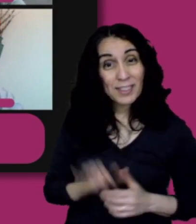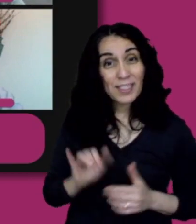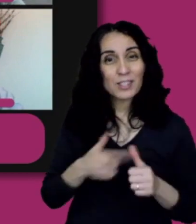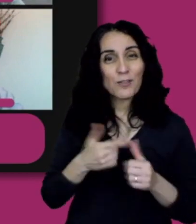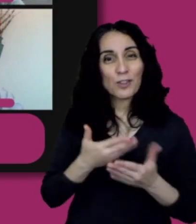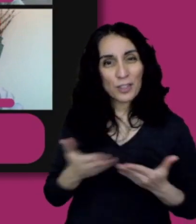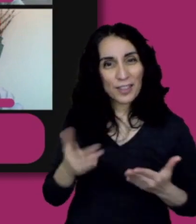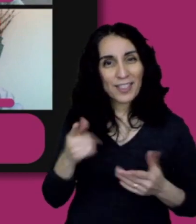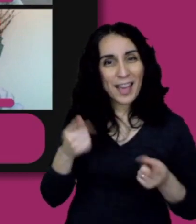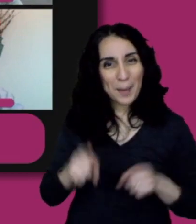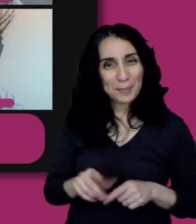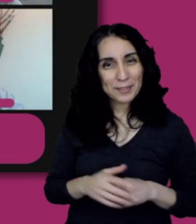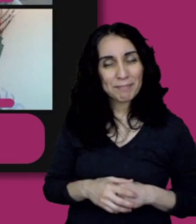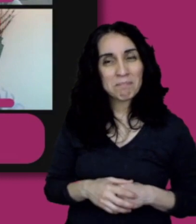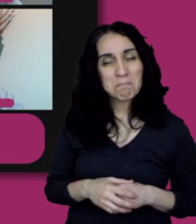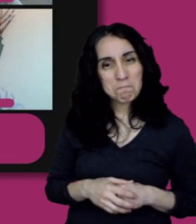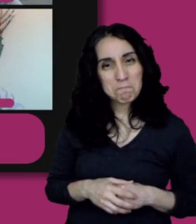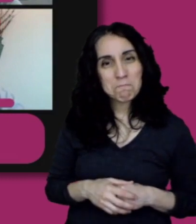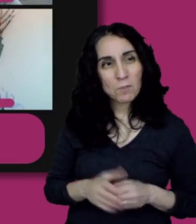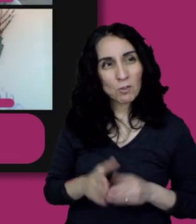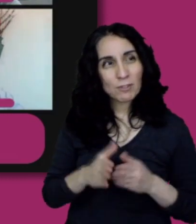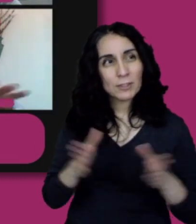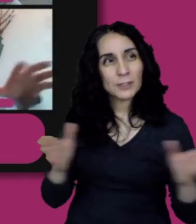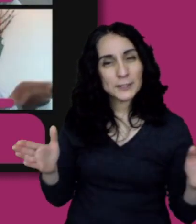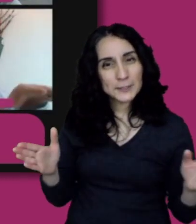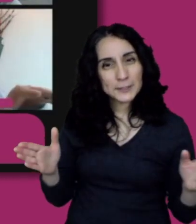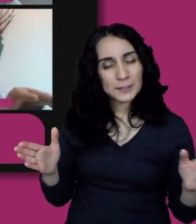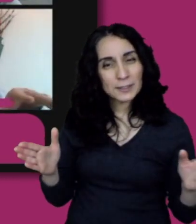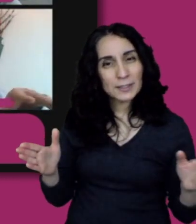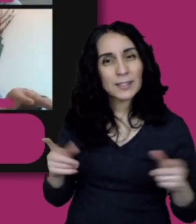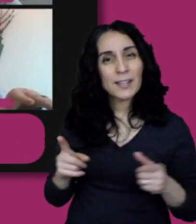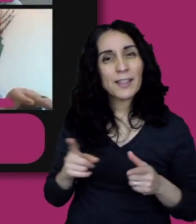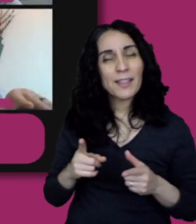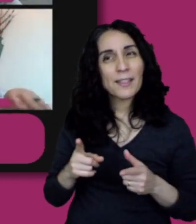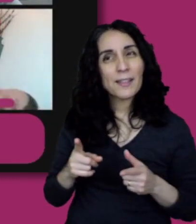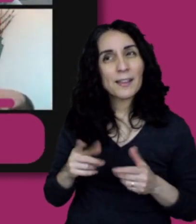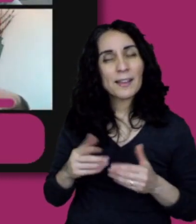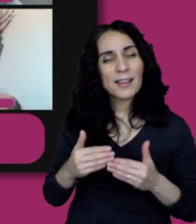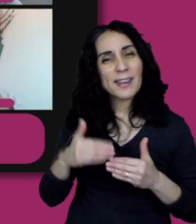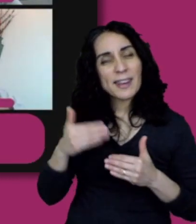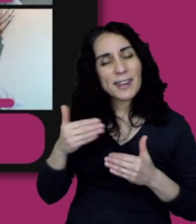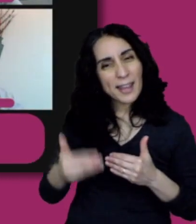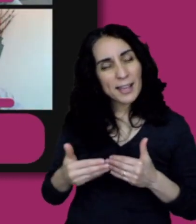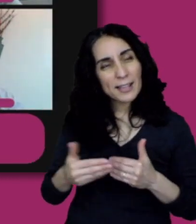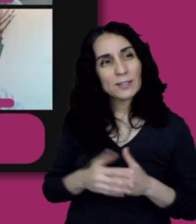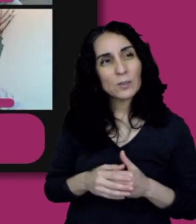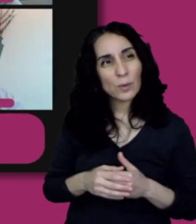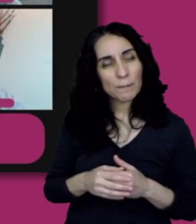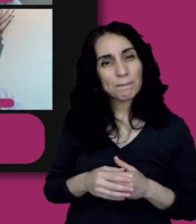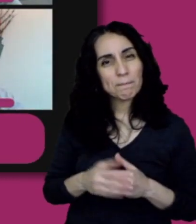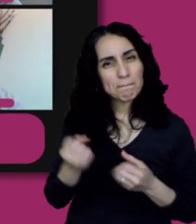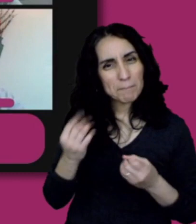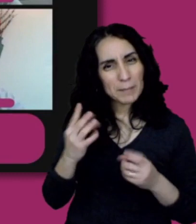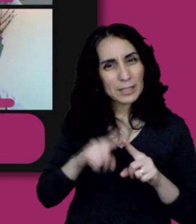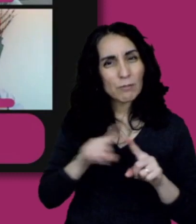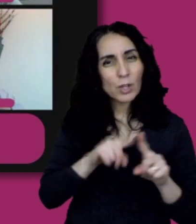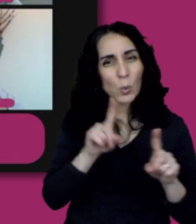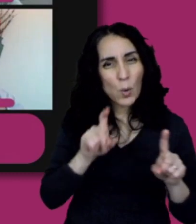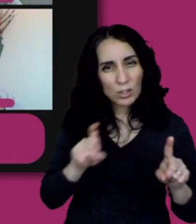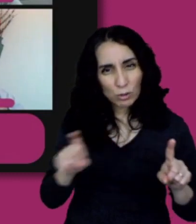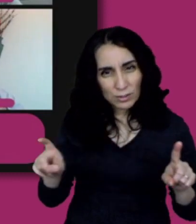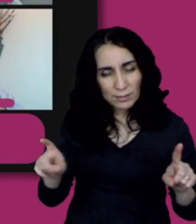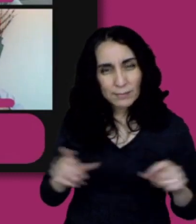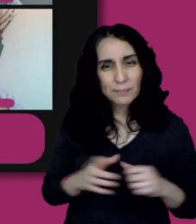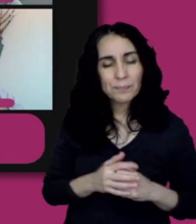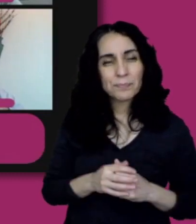thing that happens with the customer. Nice. So, and then now they have the full breadth. Yep. But then, there's a lot